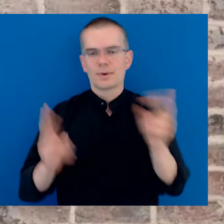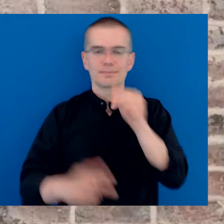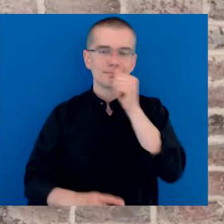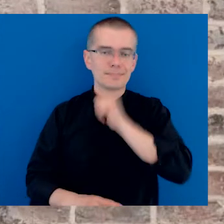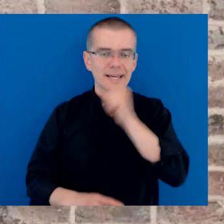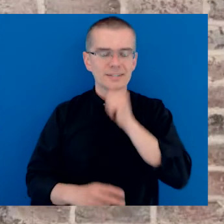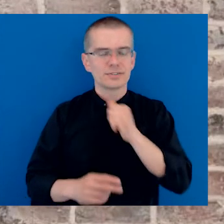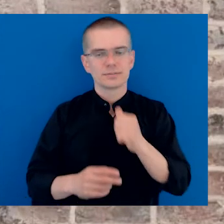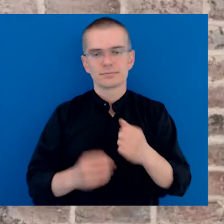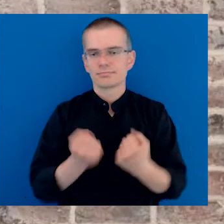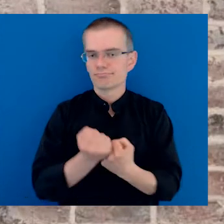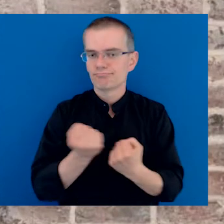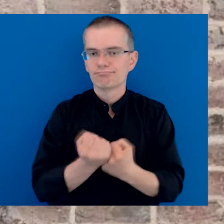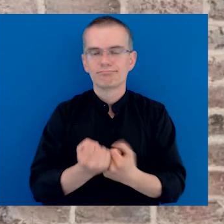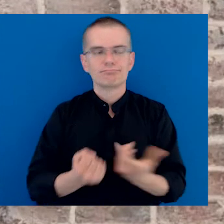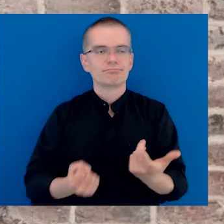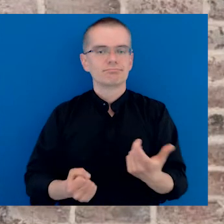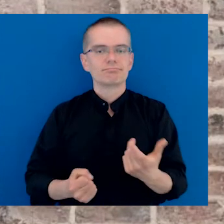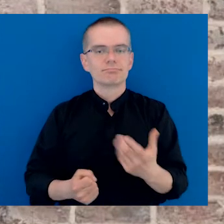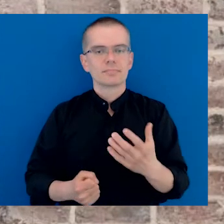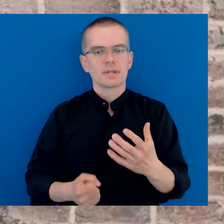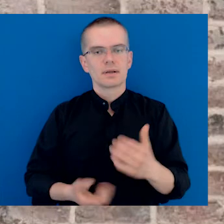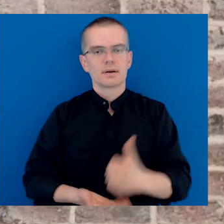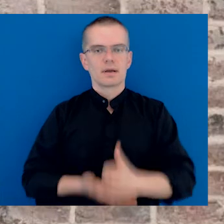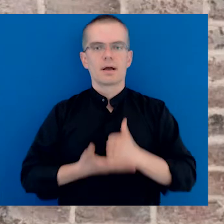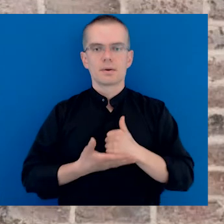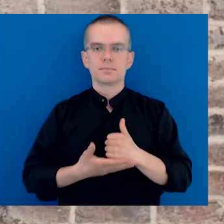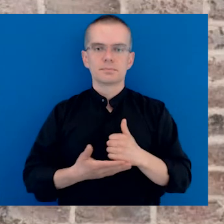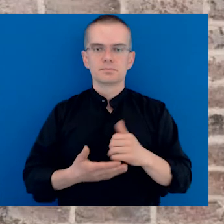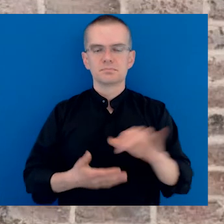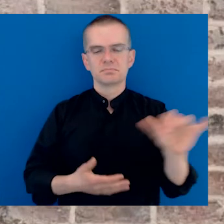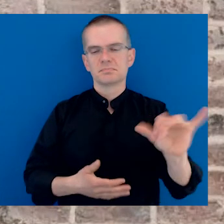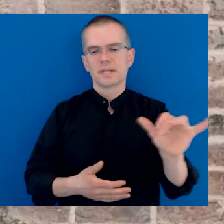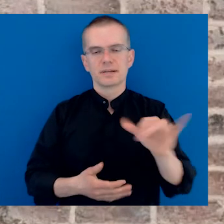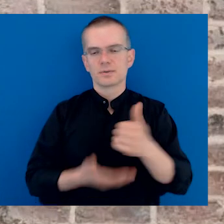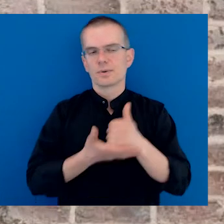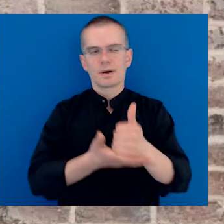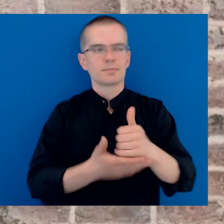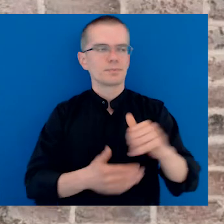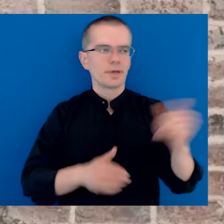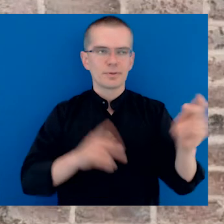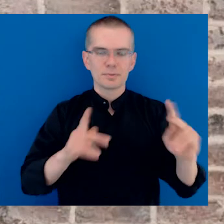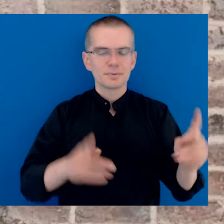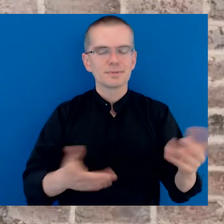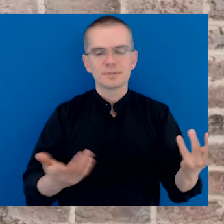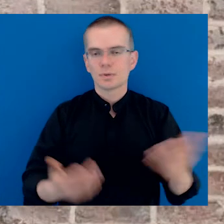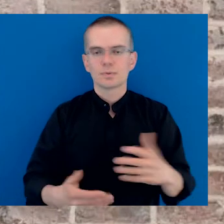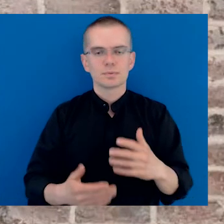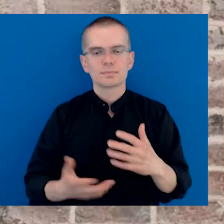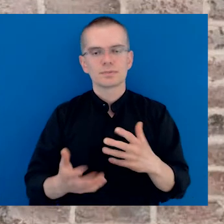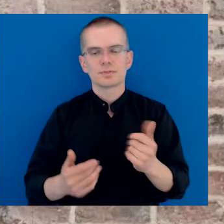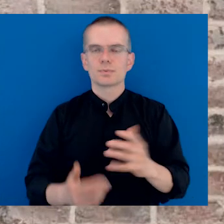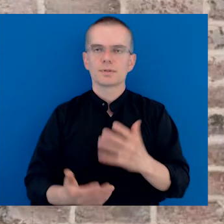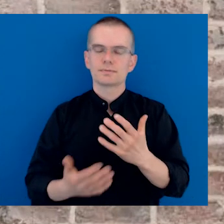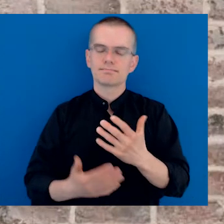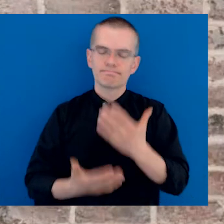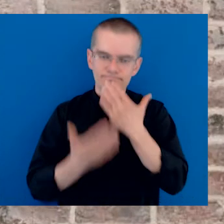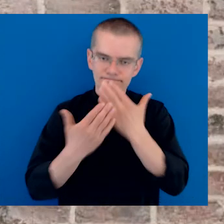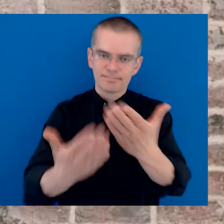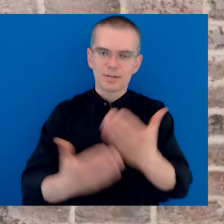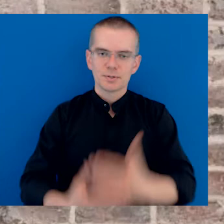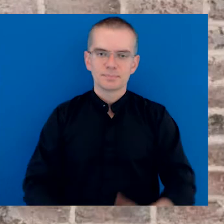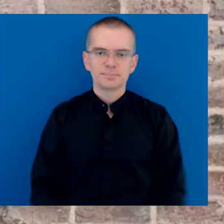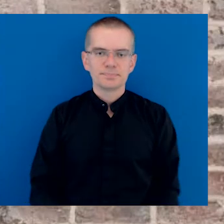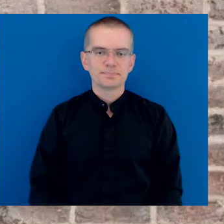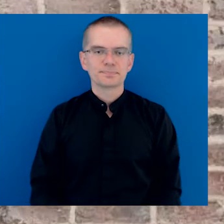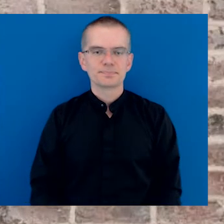encouraging, and really lifted me up as you lift so many people up all the time. And I just want to say thank you. Well, thanks.